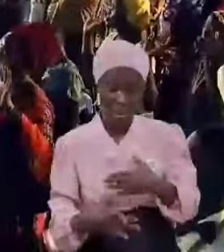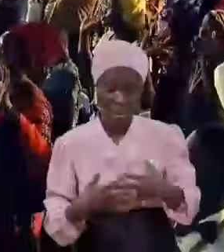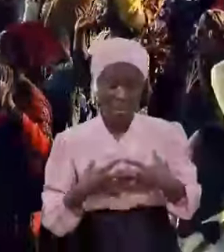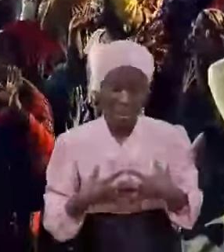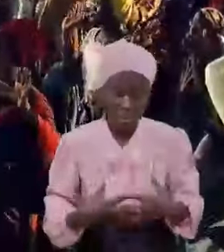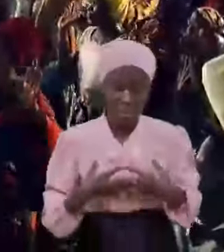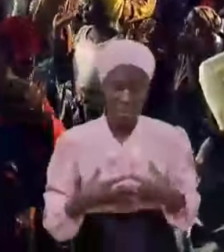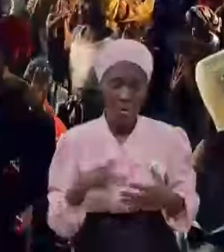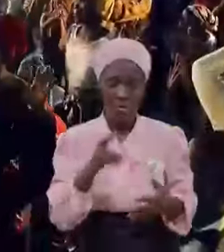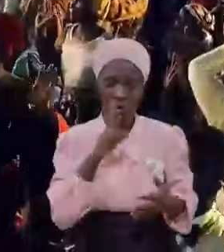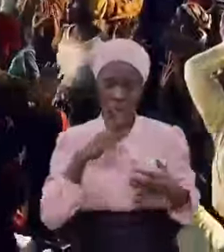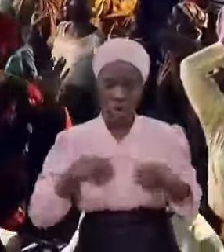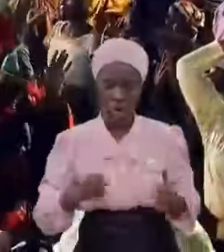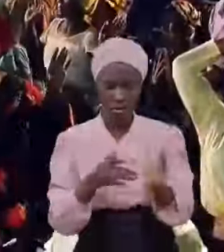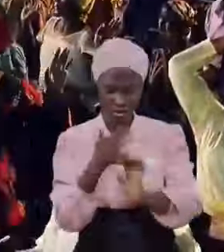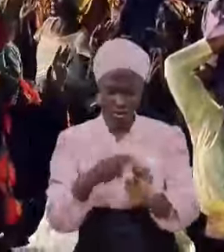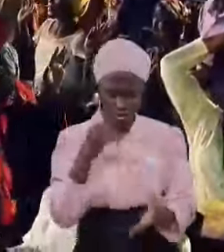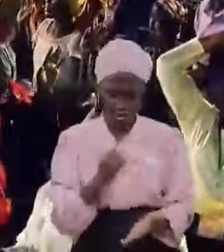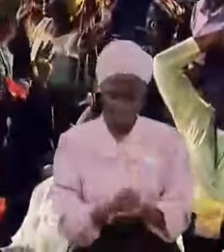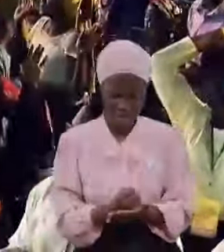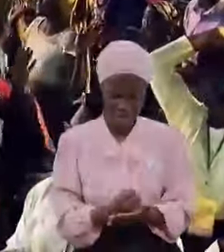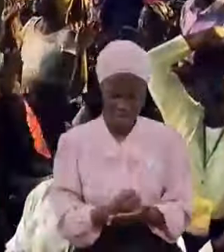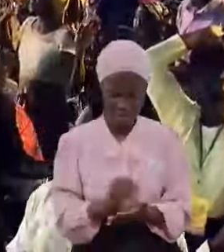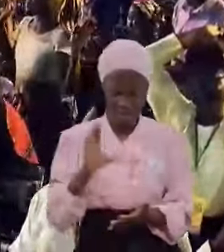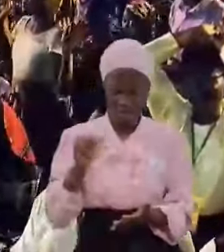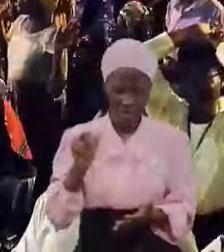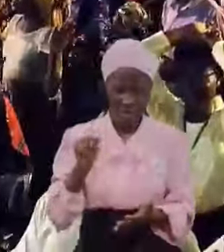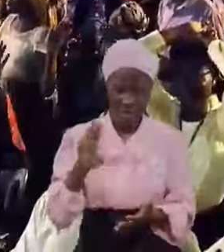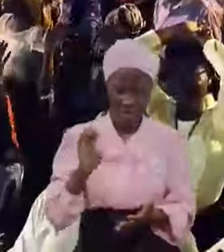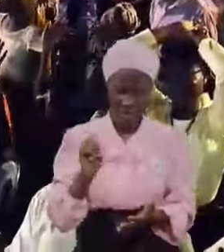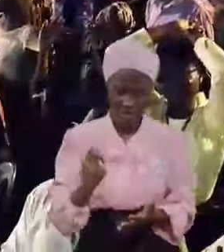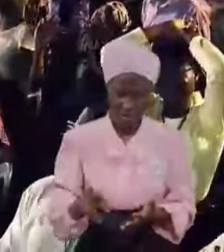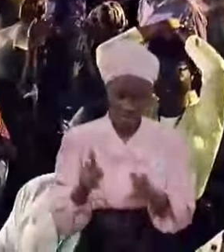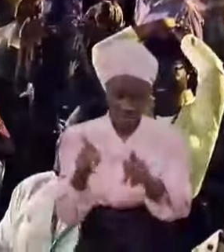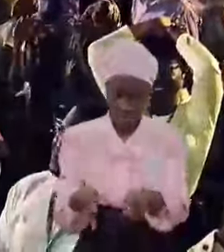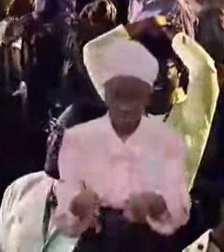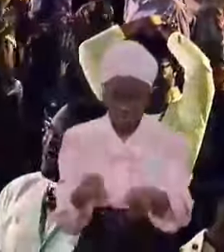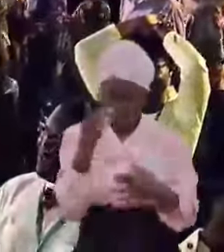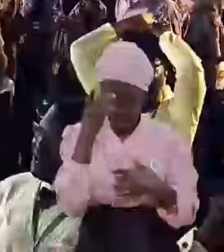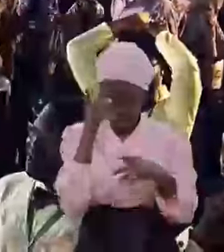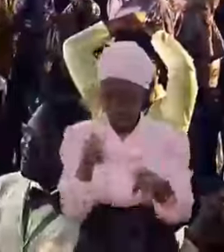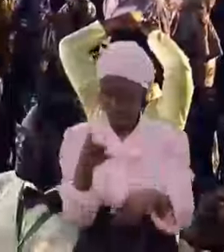Cancer patient there, the Lord says your cancer is healed.